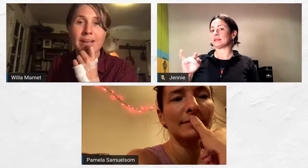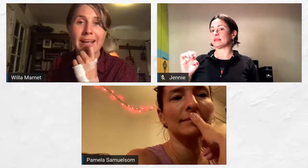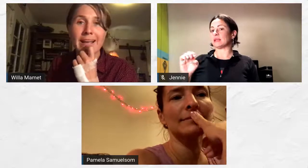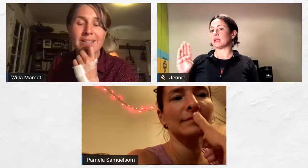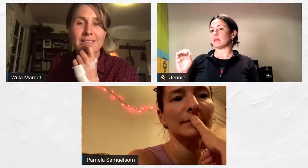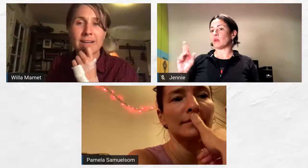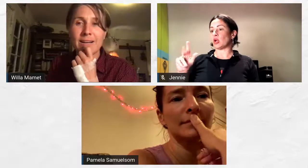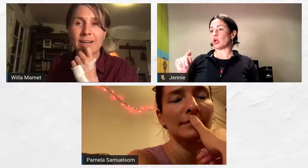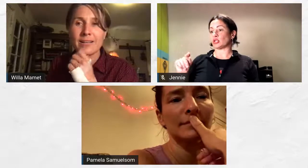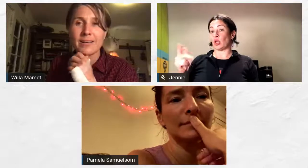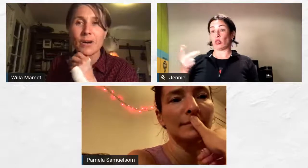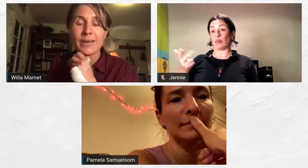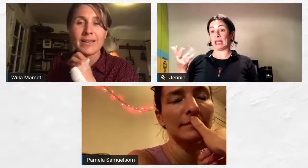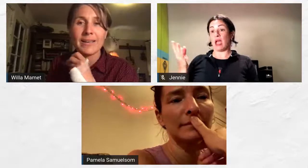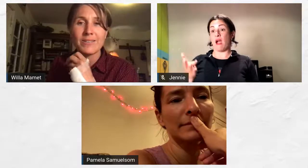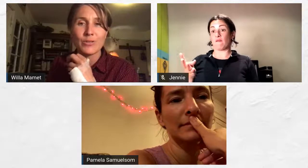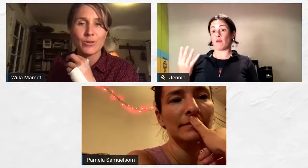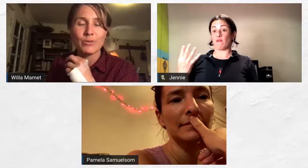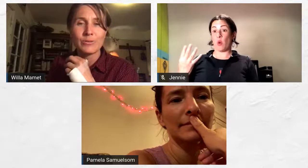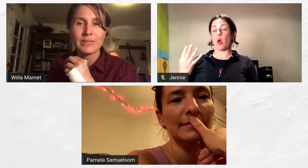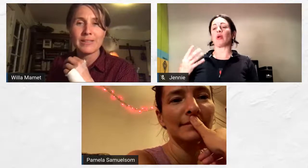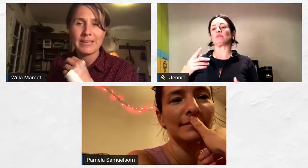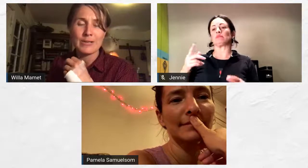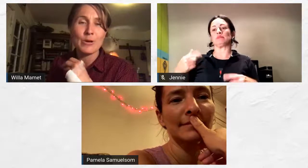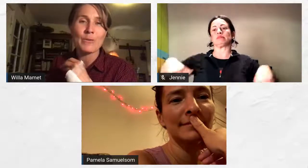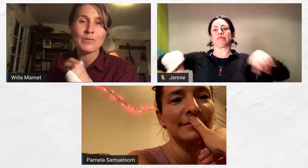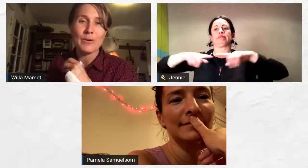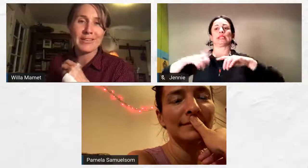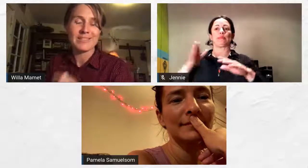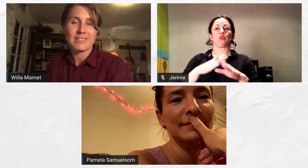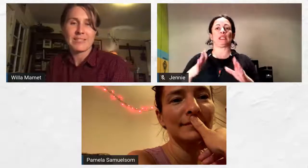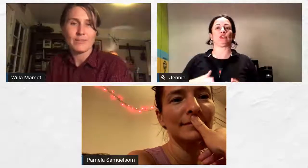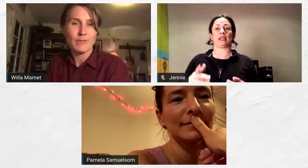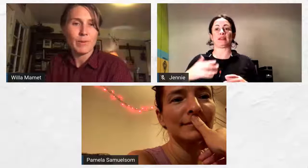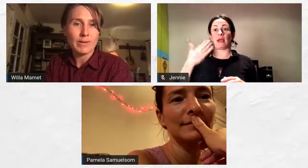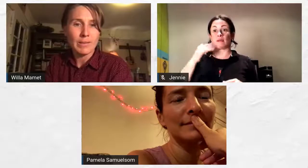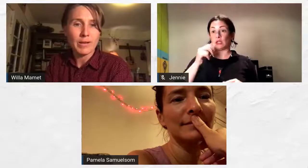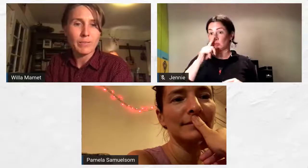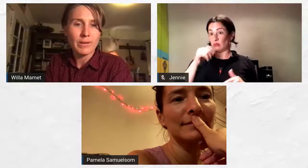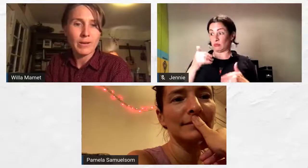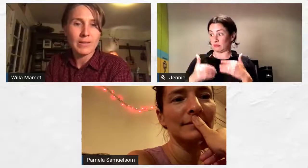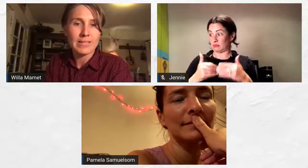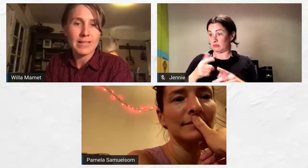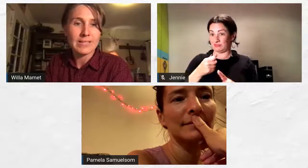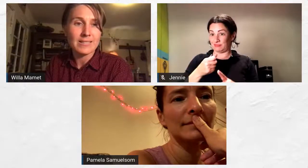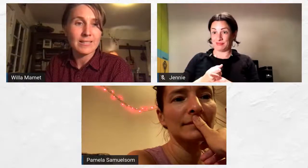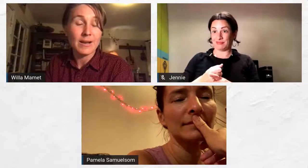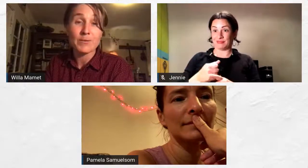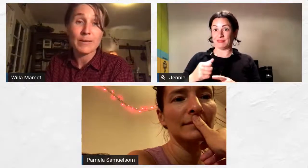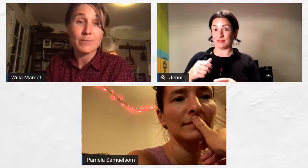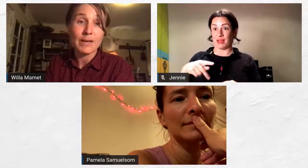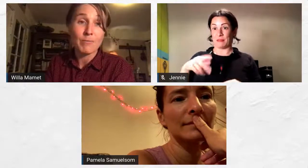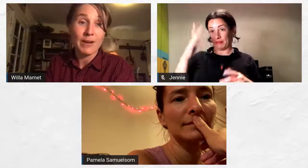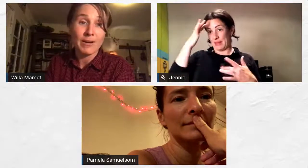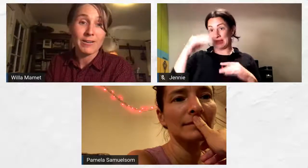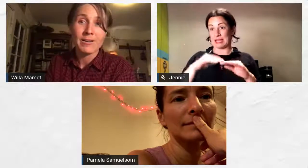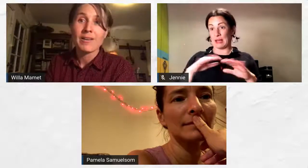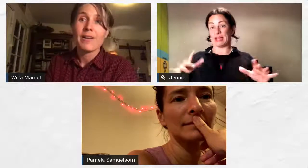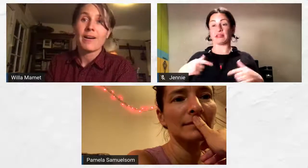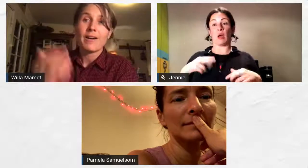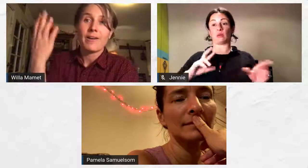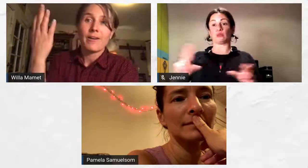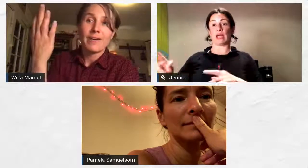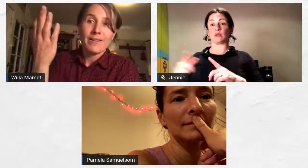musicians. And going into, I didn't know it was going into the season of the pandemic, but going into that season, I was about to make a